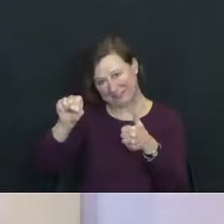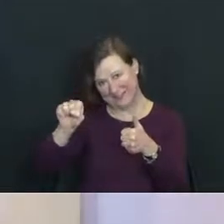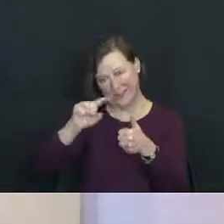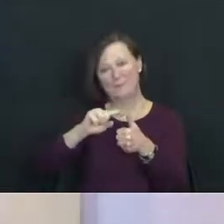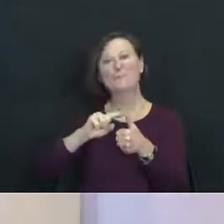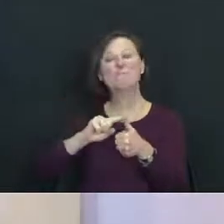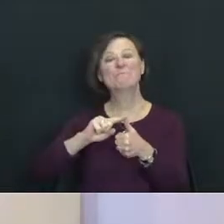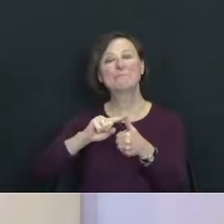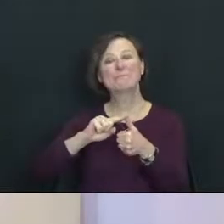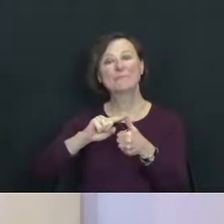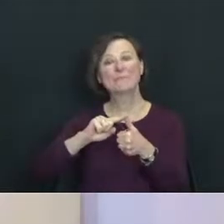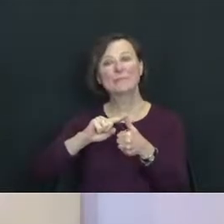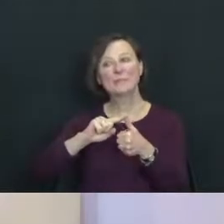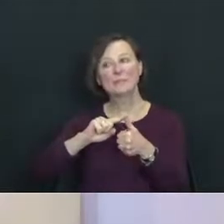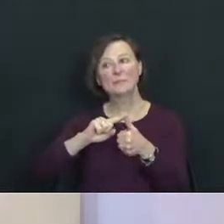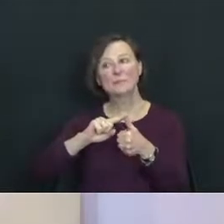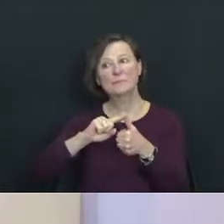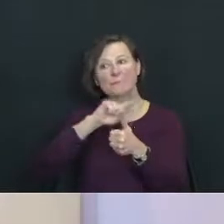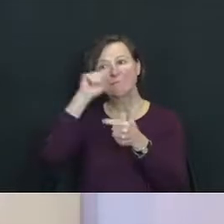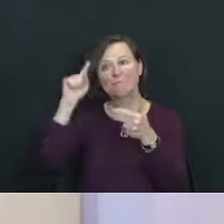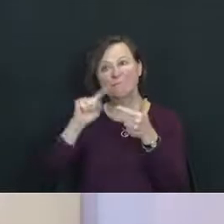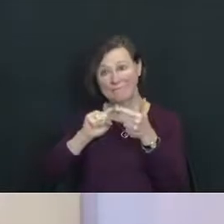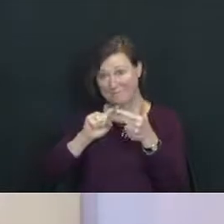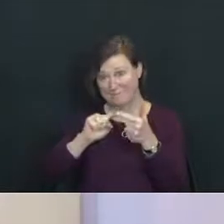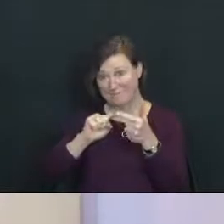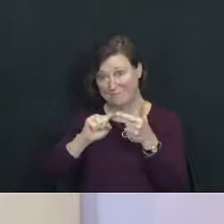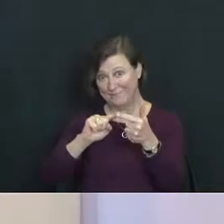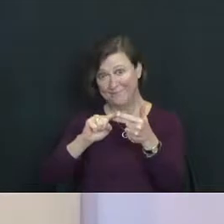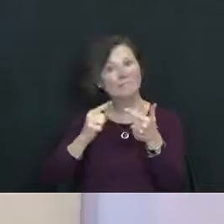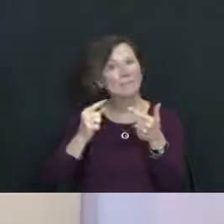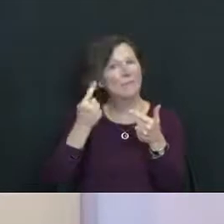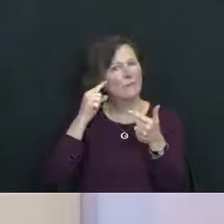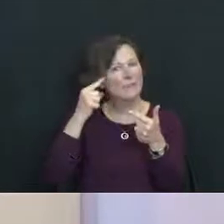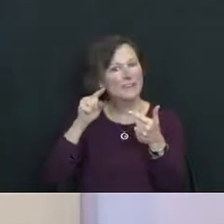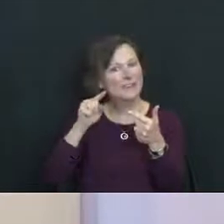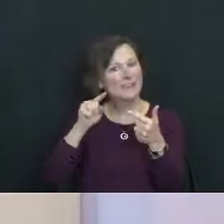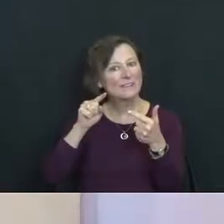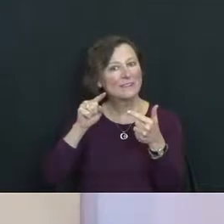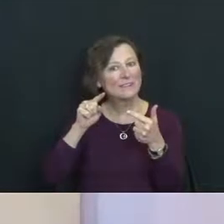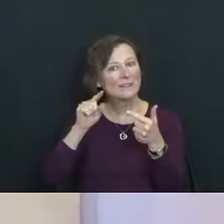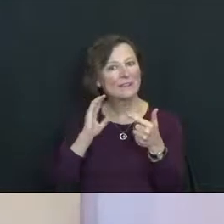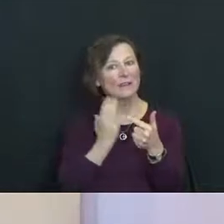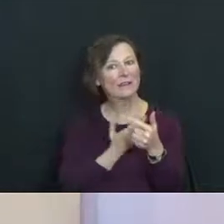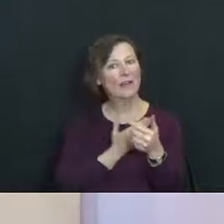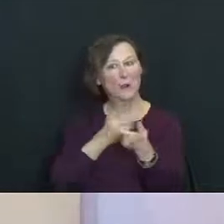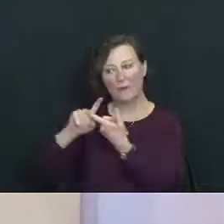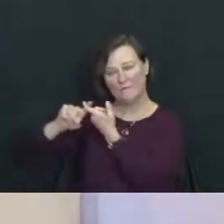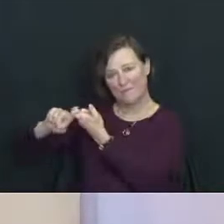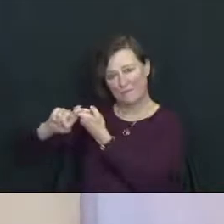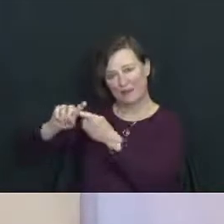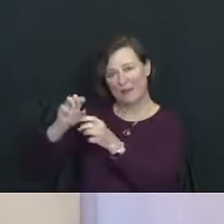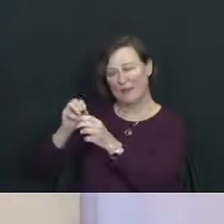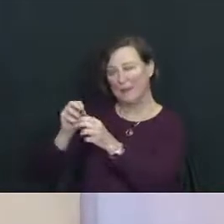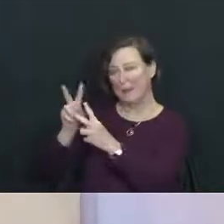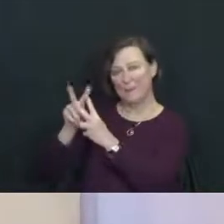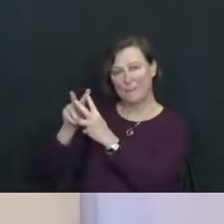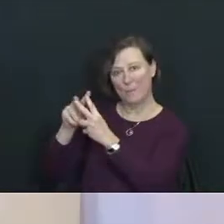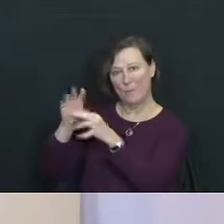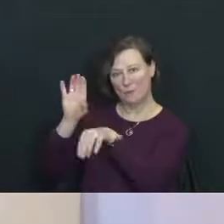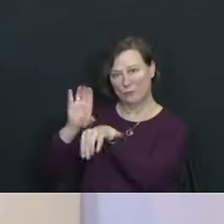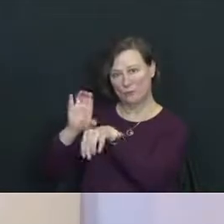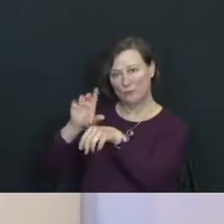of Salem. We light our second chalice for our friends in our partner church in